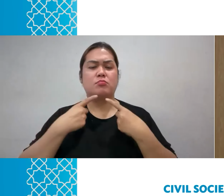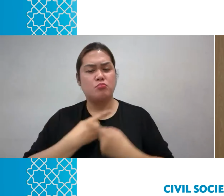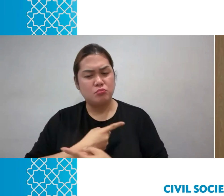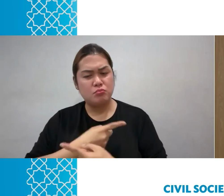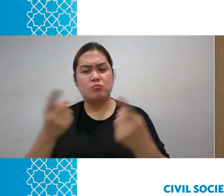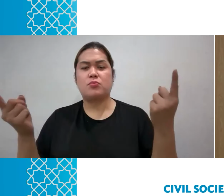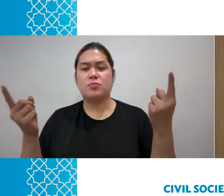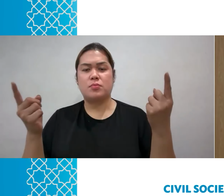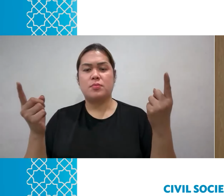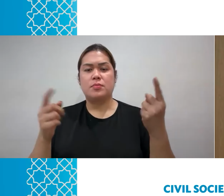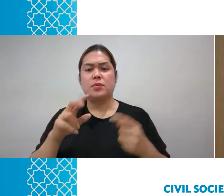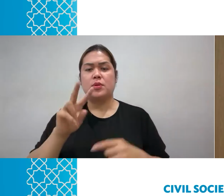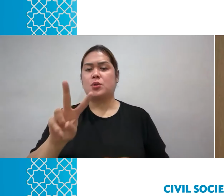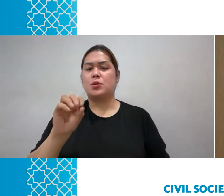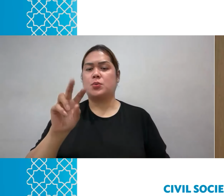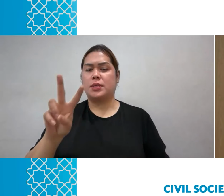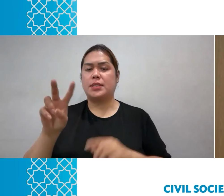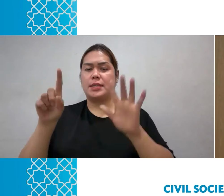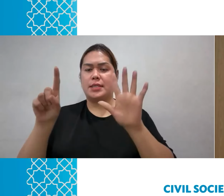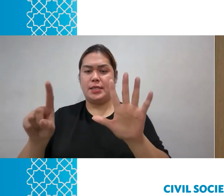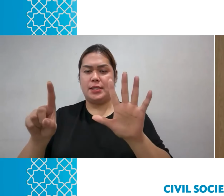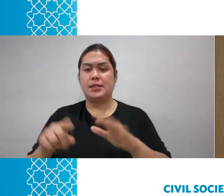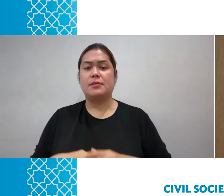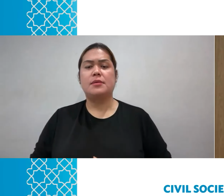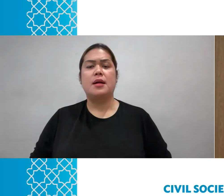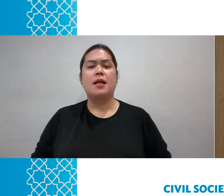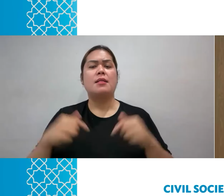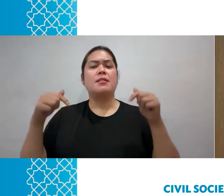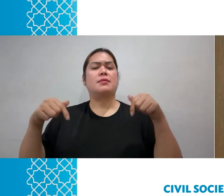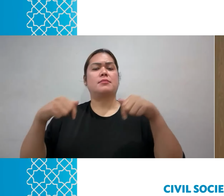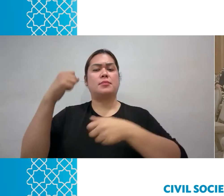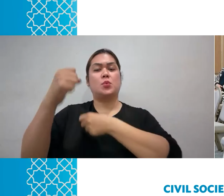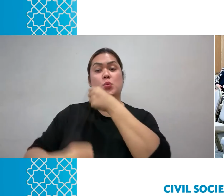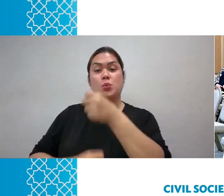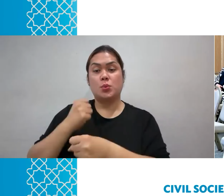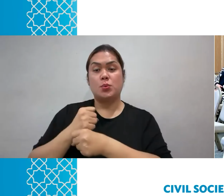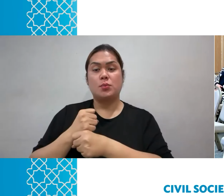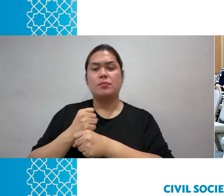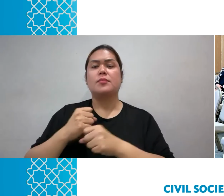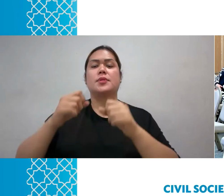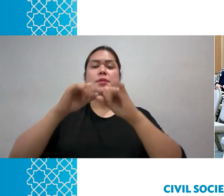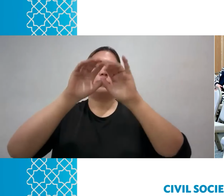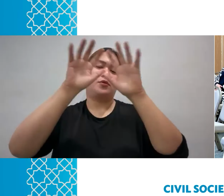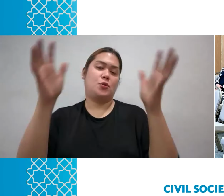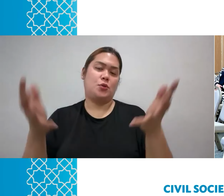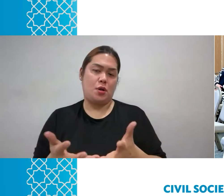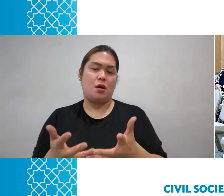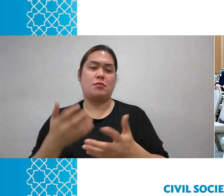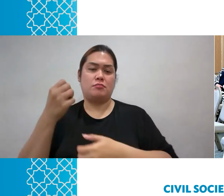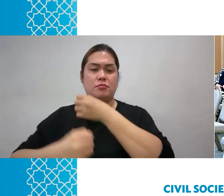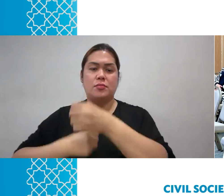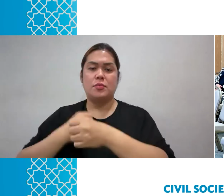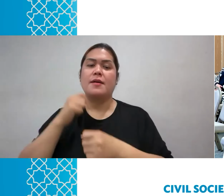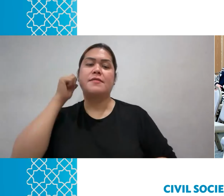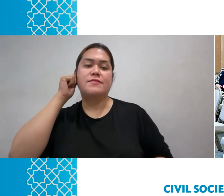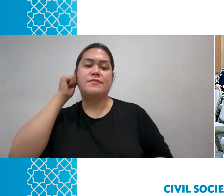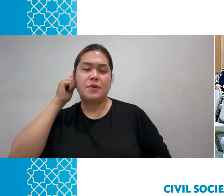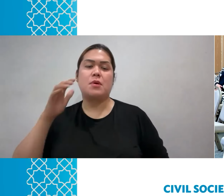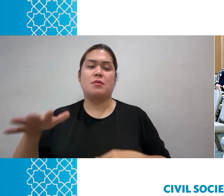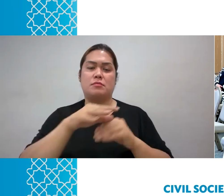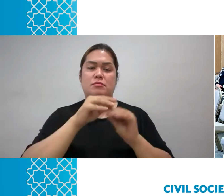2026 as the year of the International Year of the Woman Farmer.